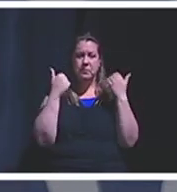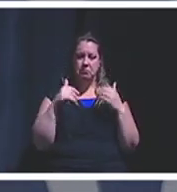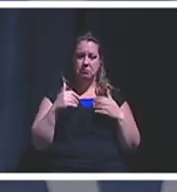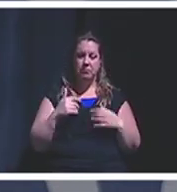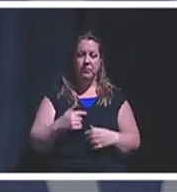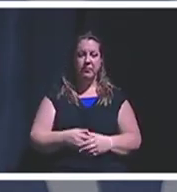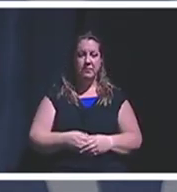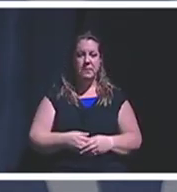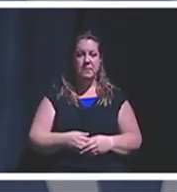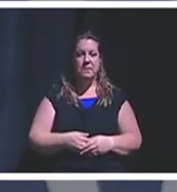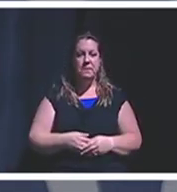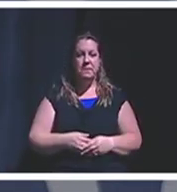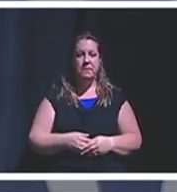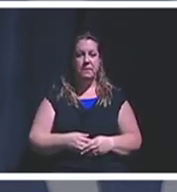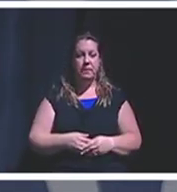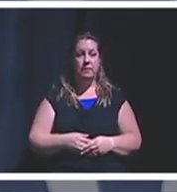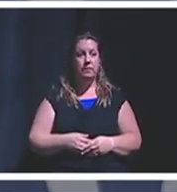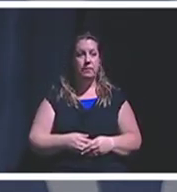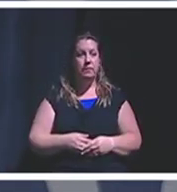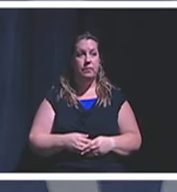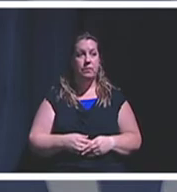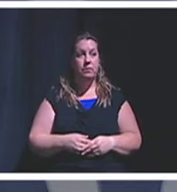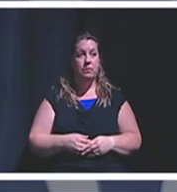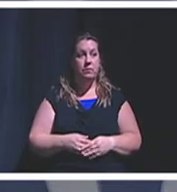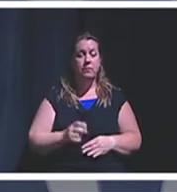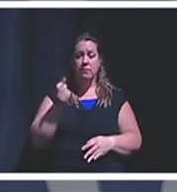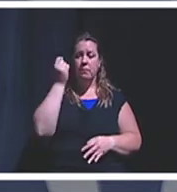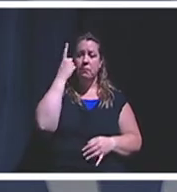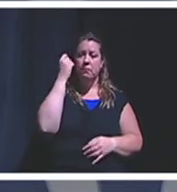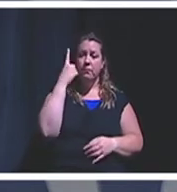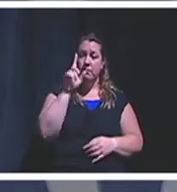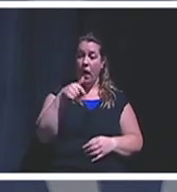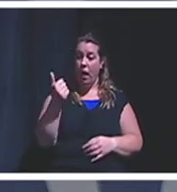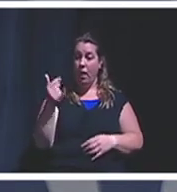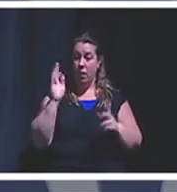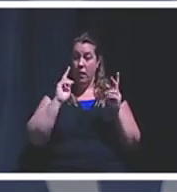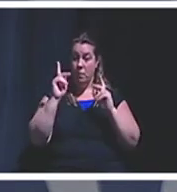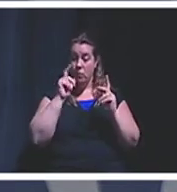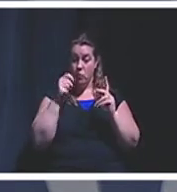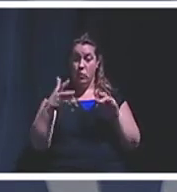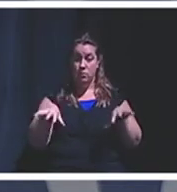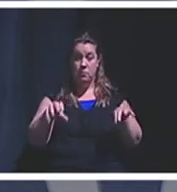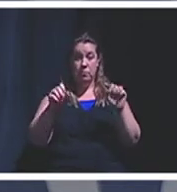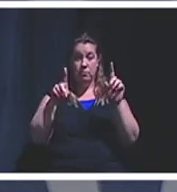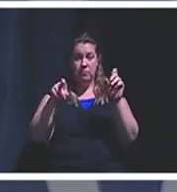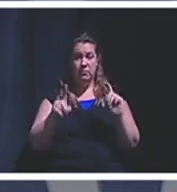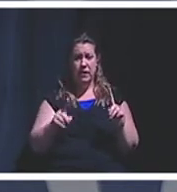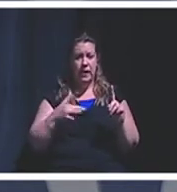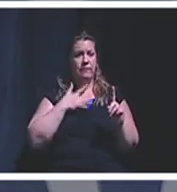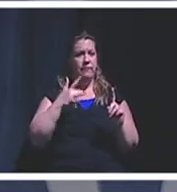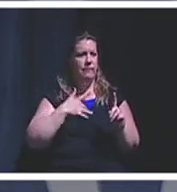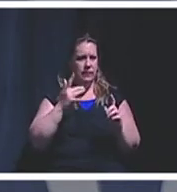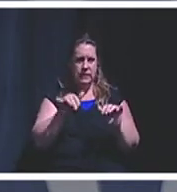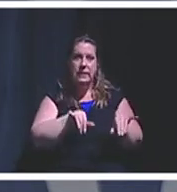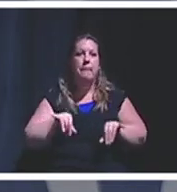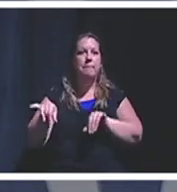in the fact that most, if not all, of the other people in your shoes feel the same